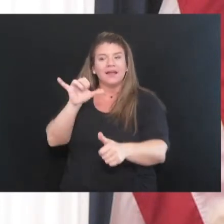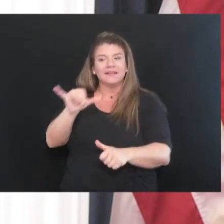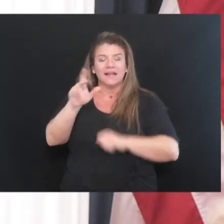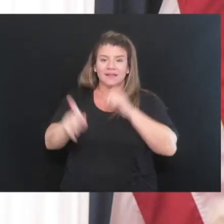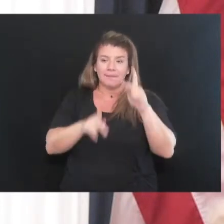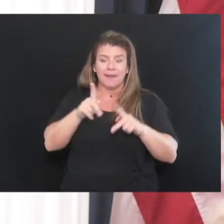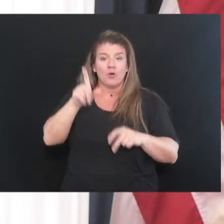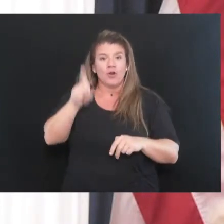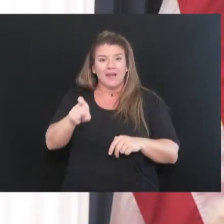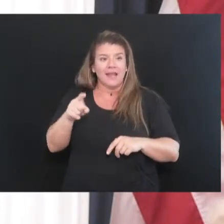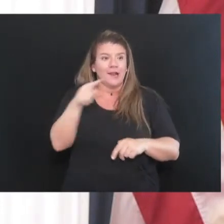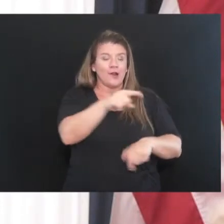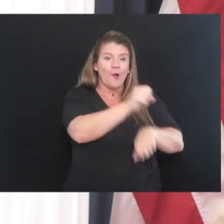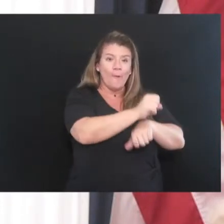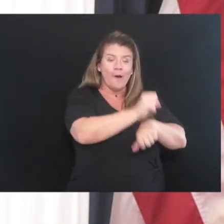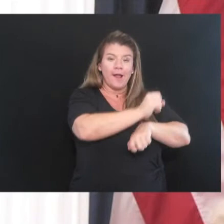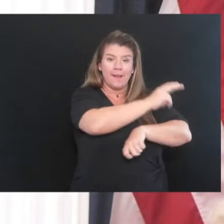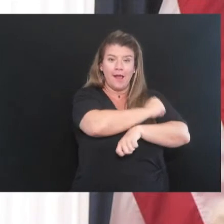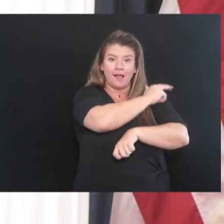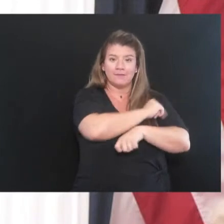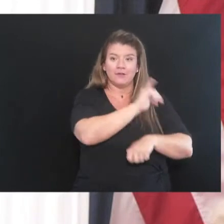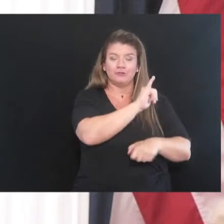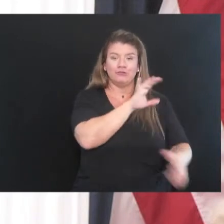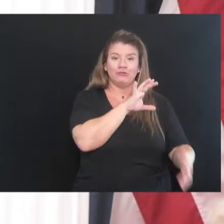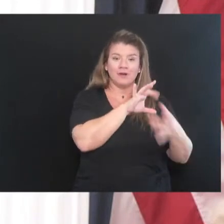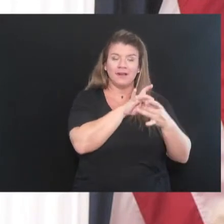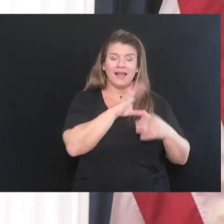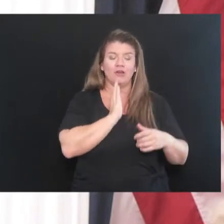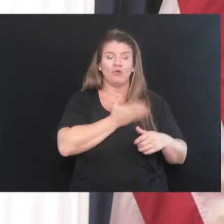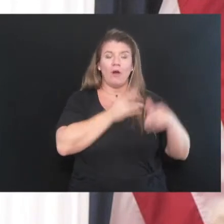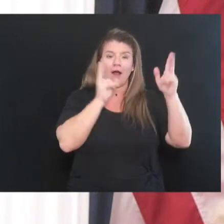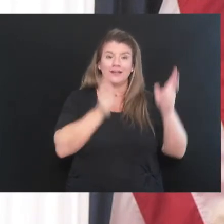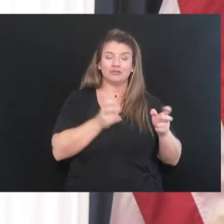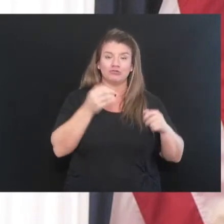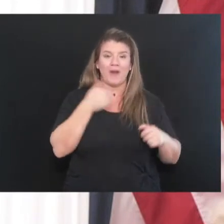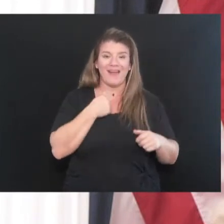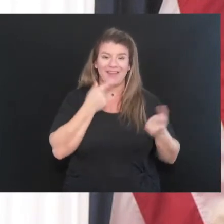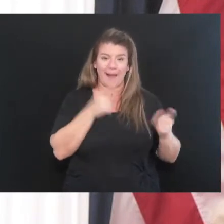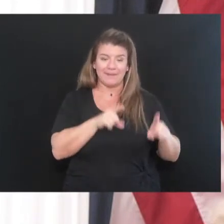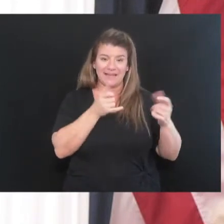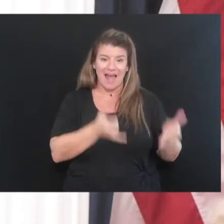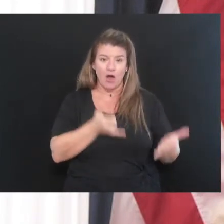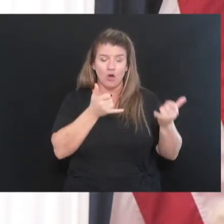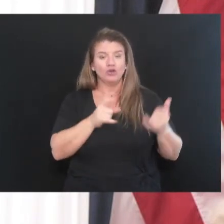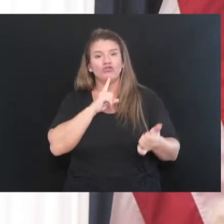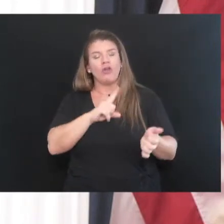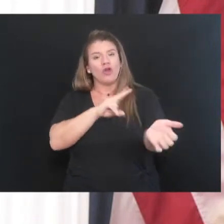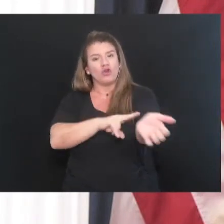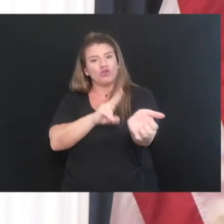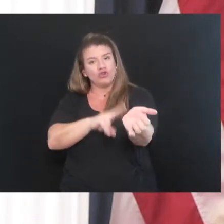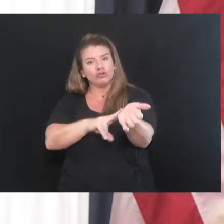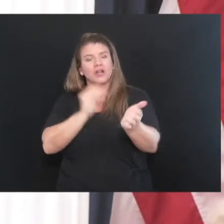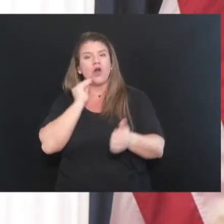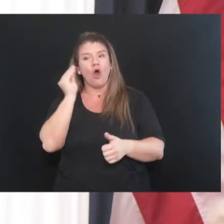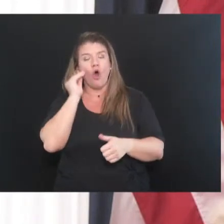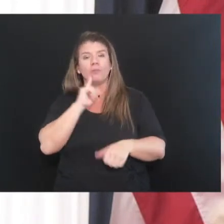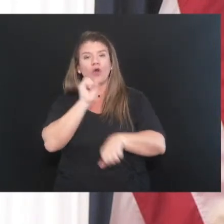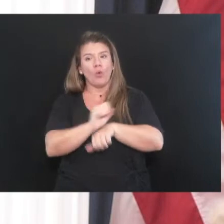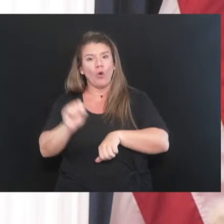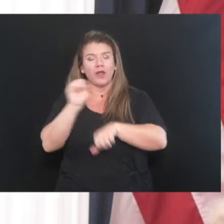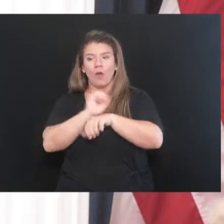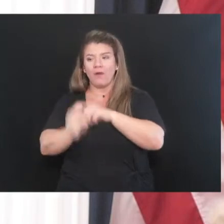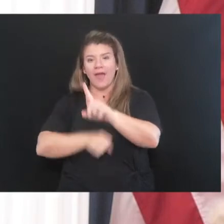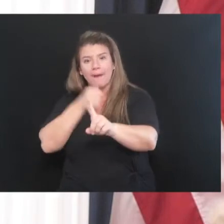also needed in hospitals related to the issues we currently have. So our nursing homes are also working with outbreaks, so we